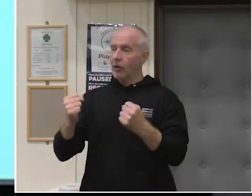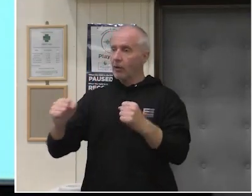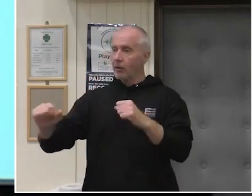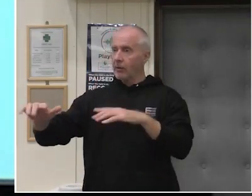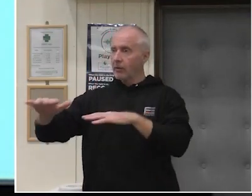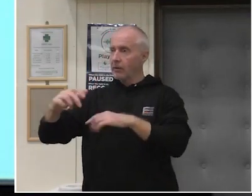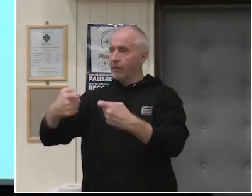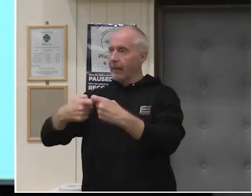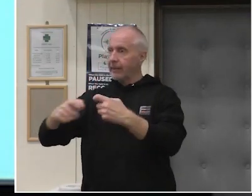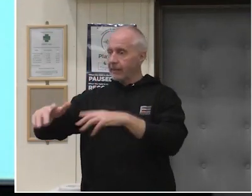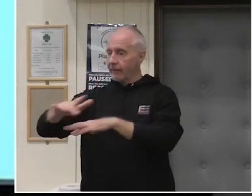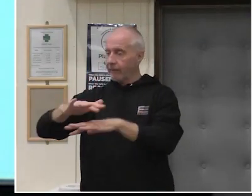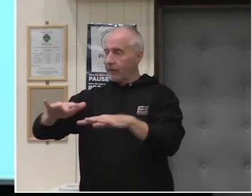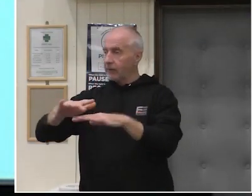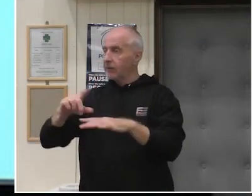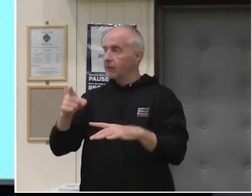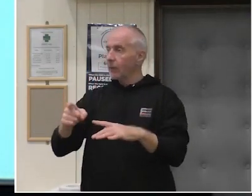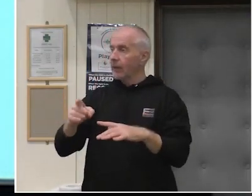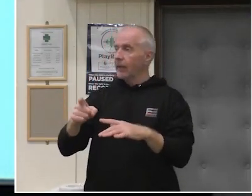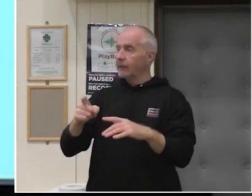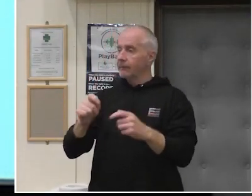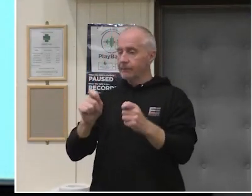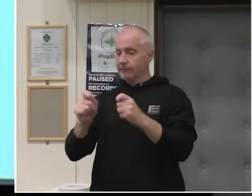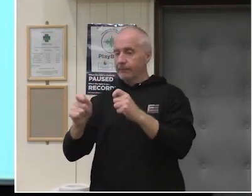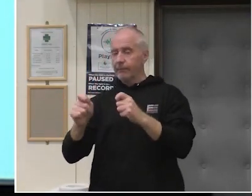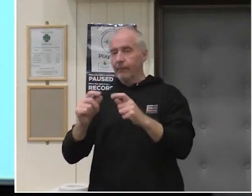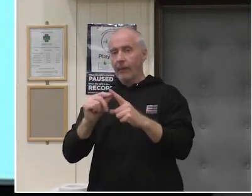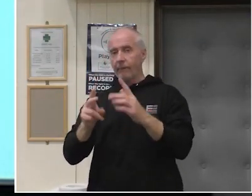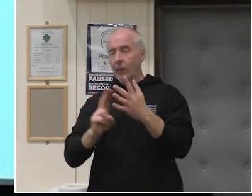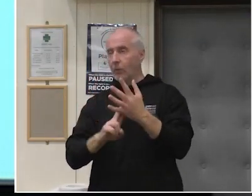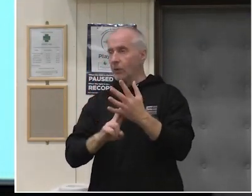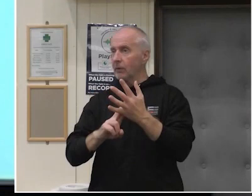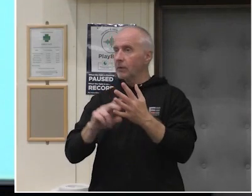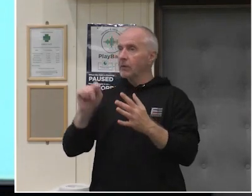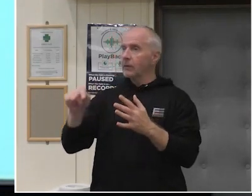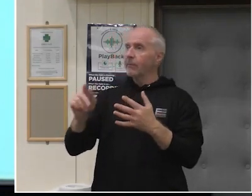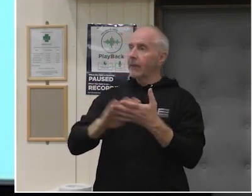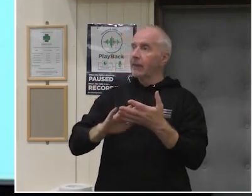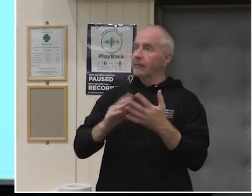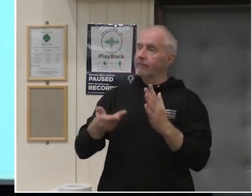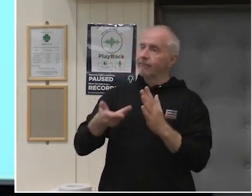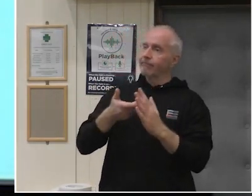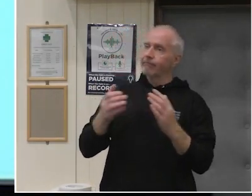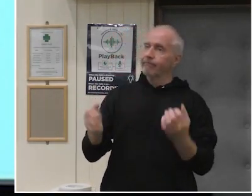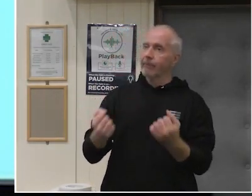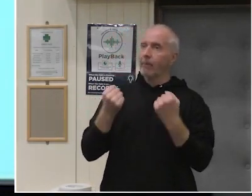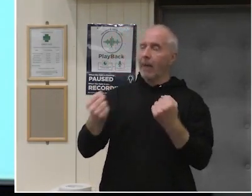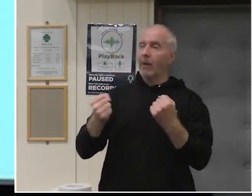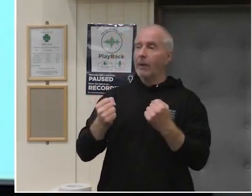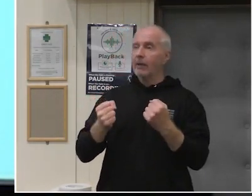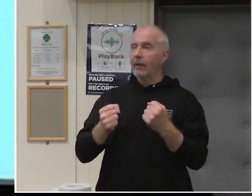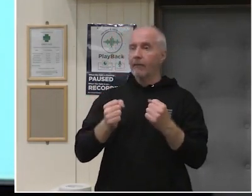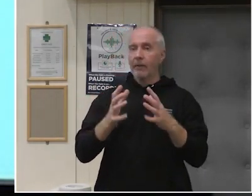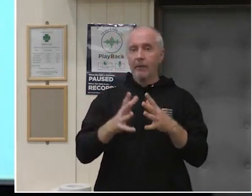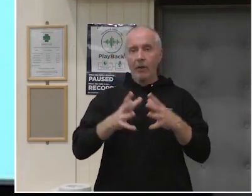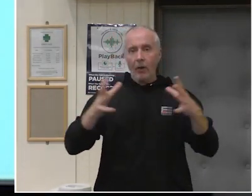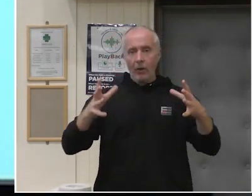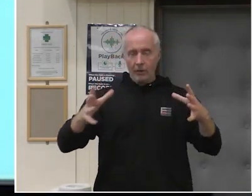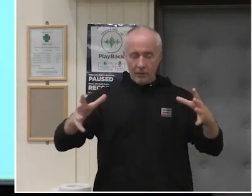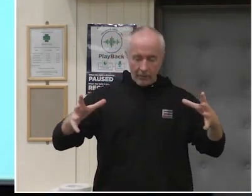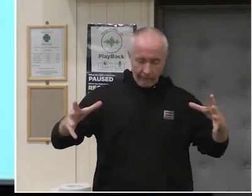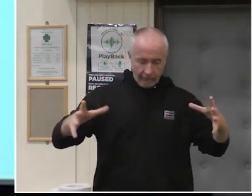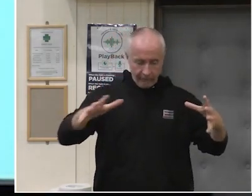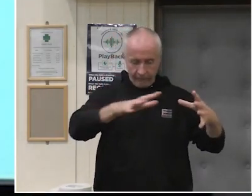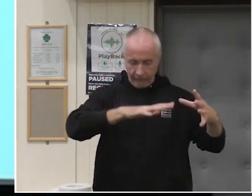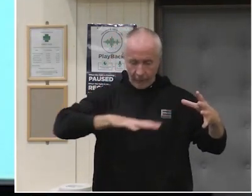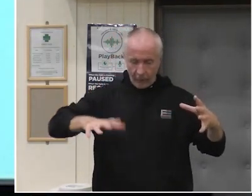can promote this conversion to the photon a lot more, giving us more power. If we have a large volume,